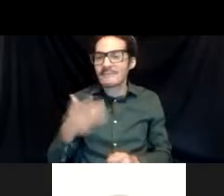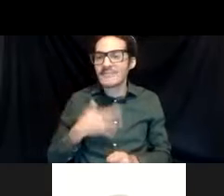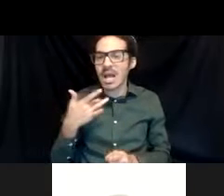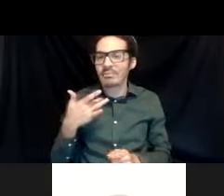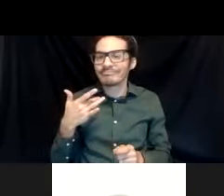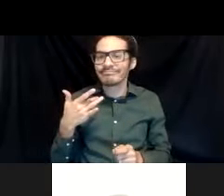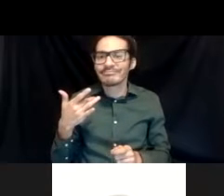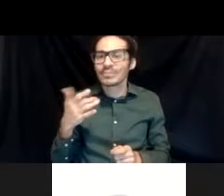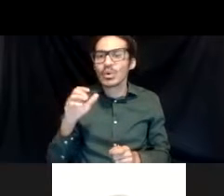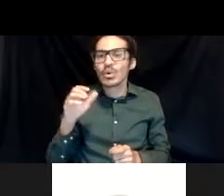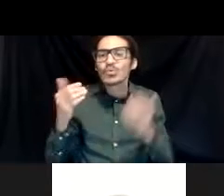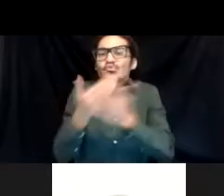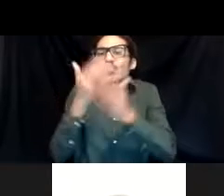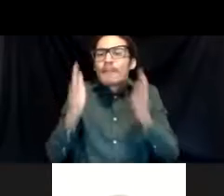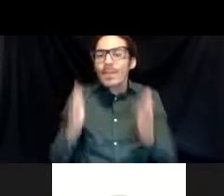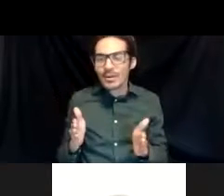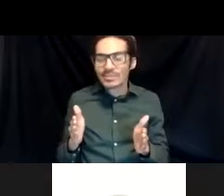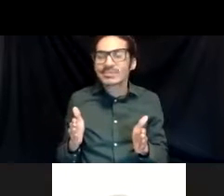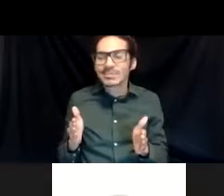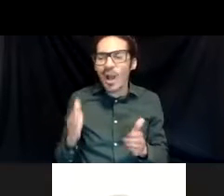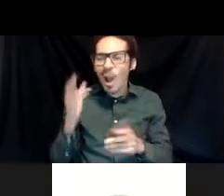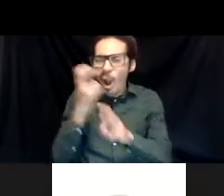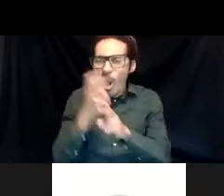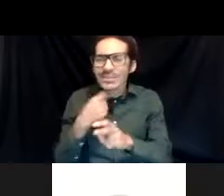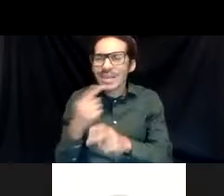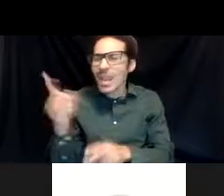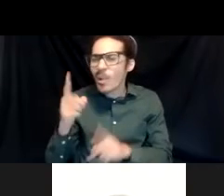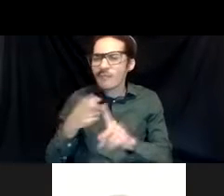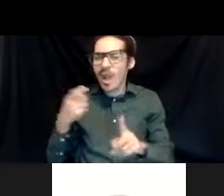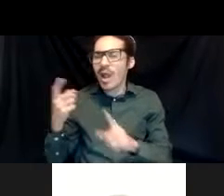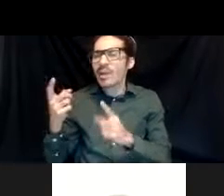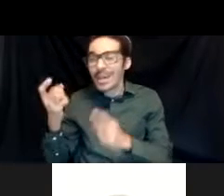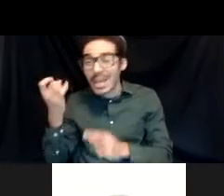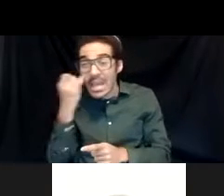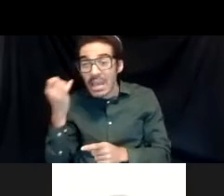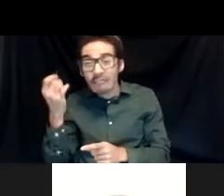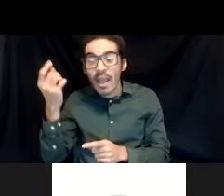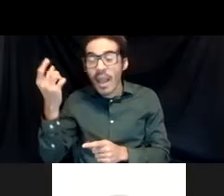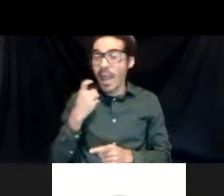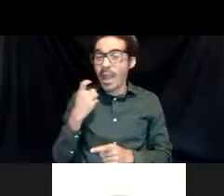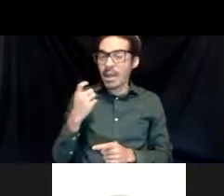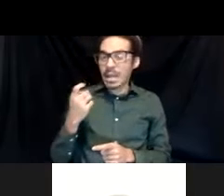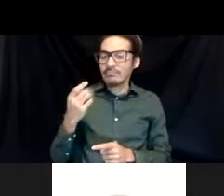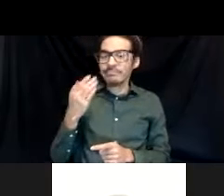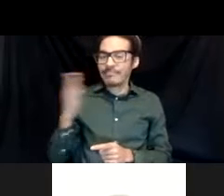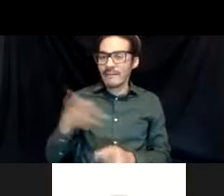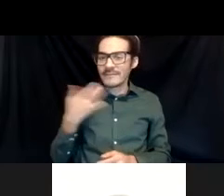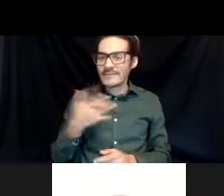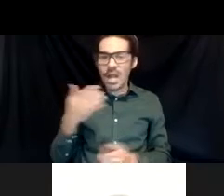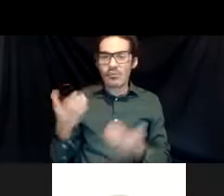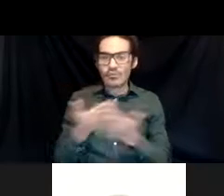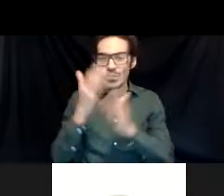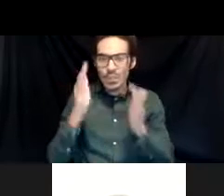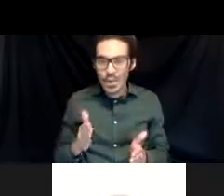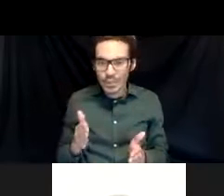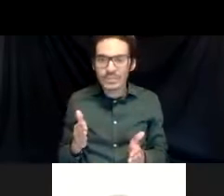And although it's difficult for me to say where you're from when someone asks me, but I never felt as a stranger in these countries or these towns. And I